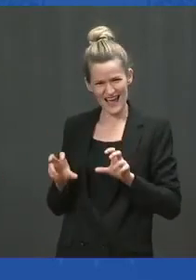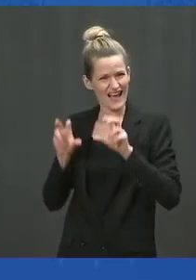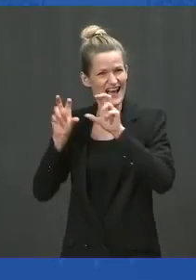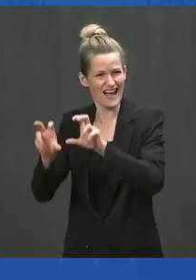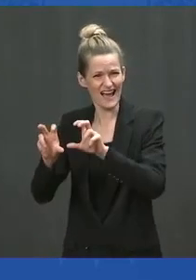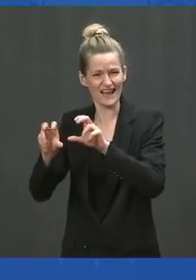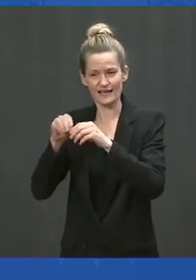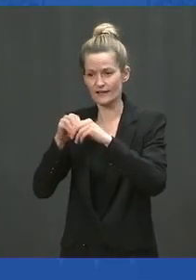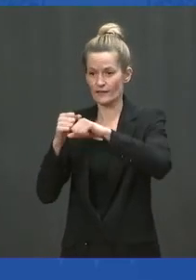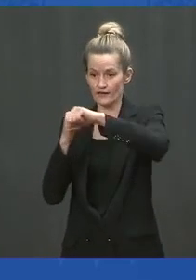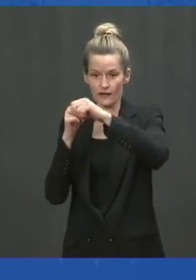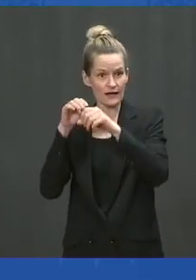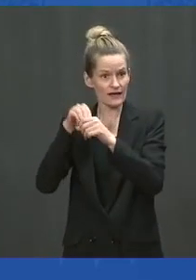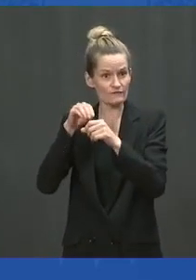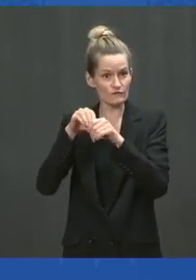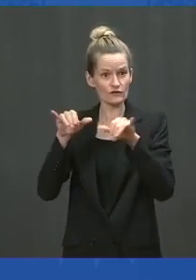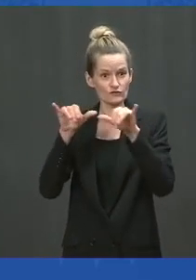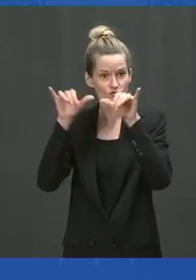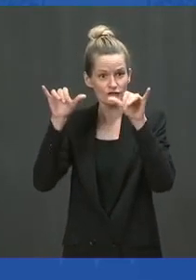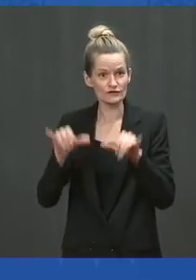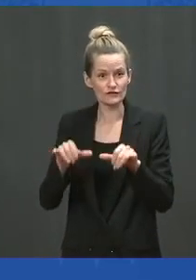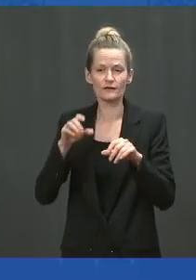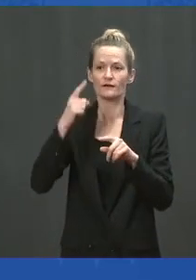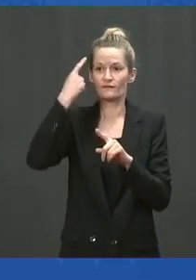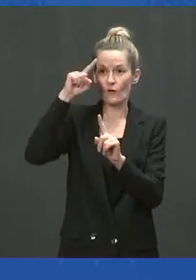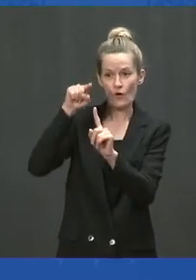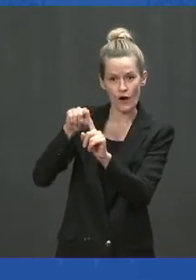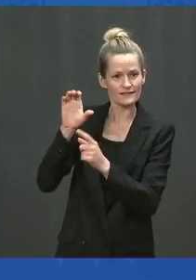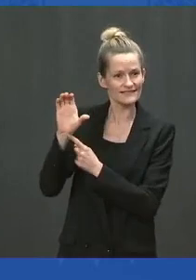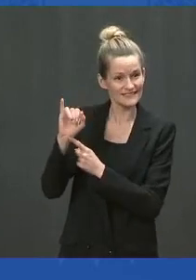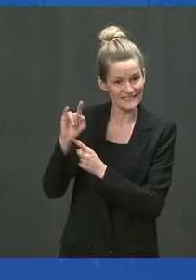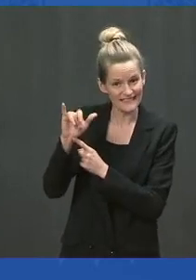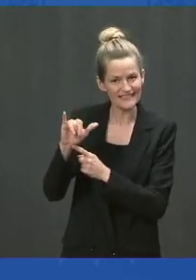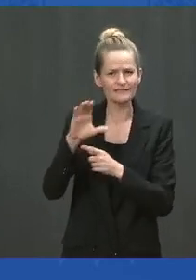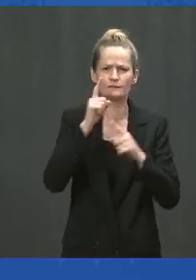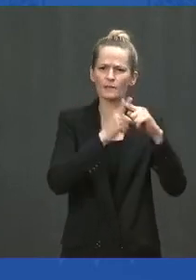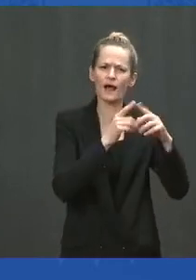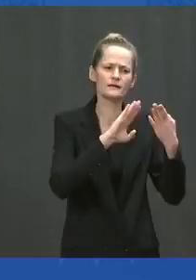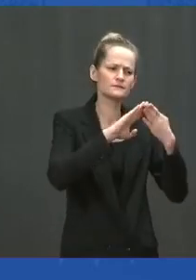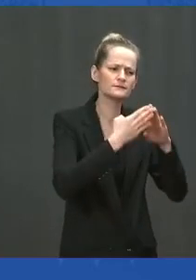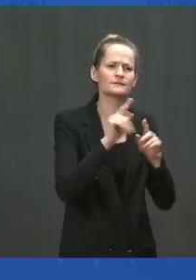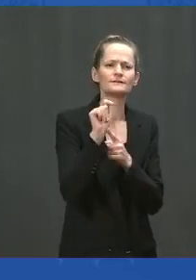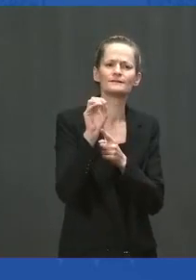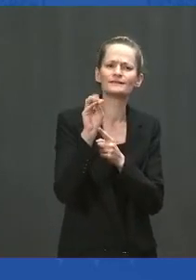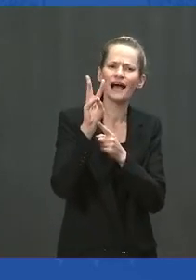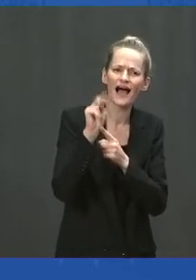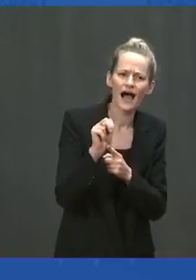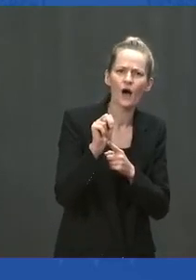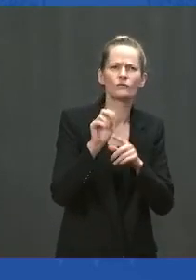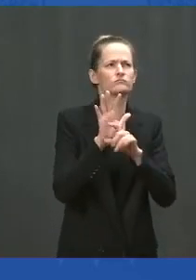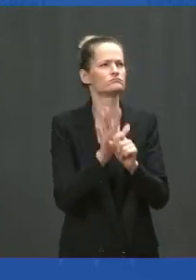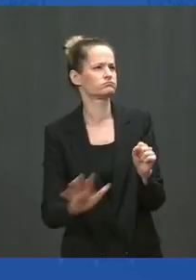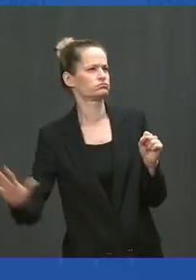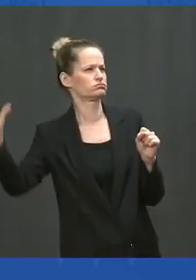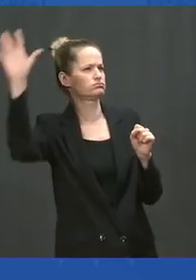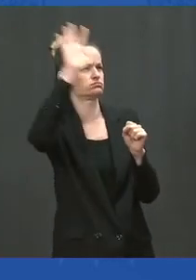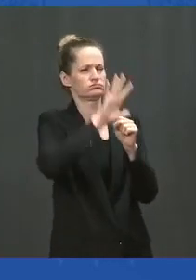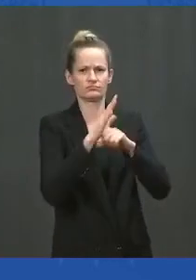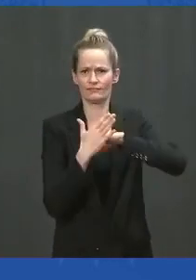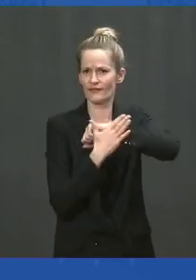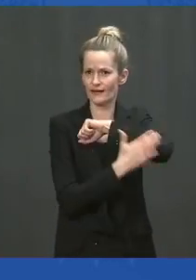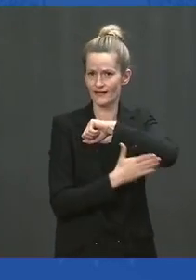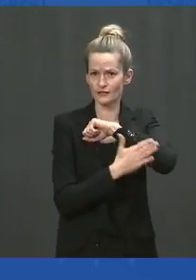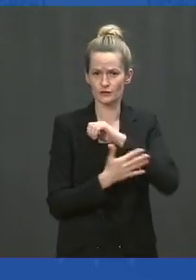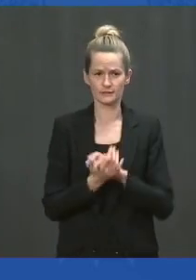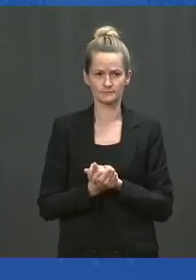rural communities, small towns, big towns, along the coastlines and on the plains. It covers the nation. And it's going to put